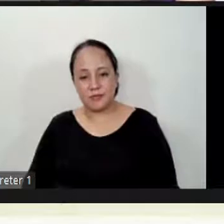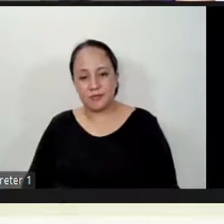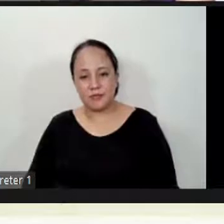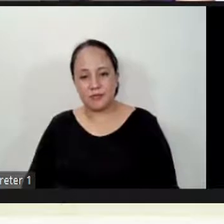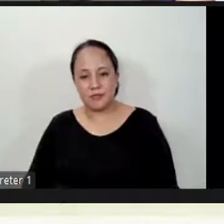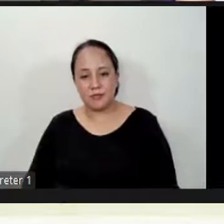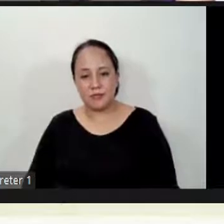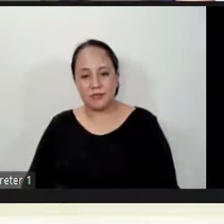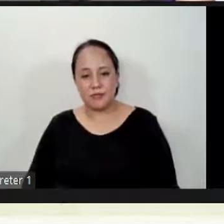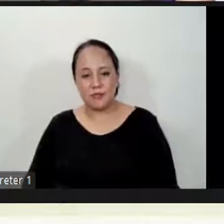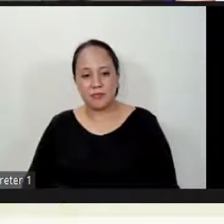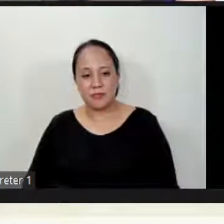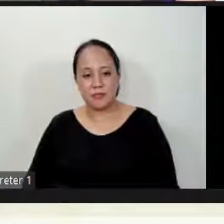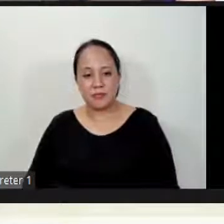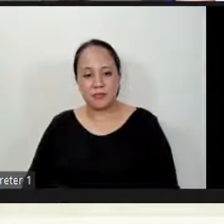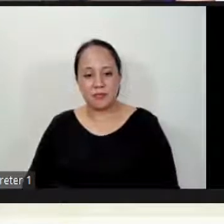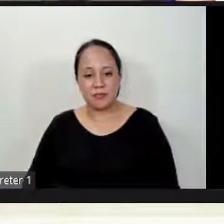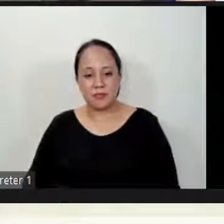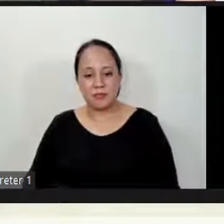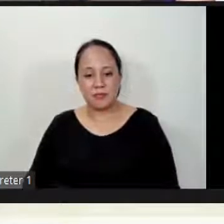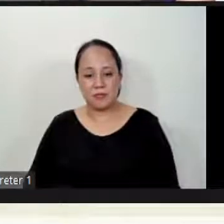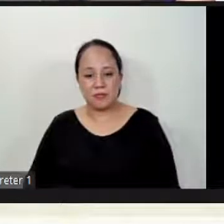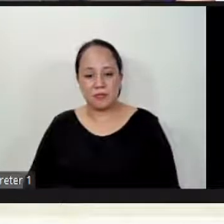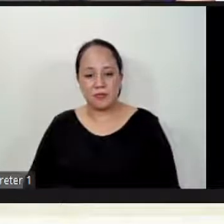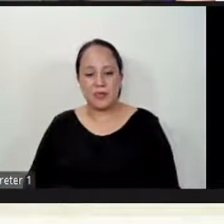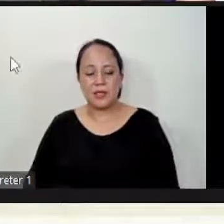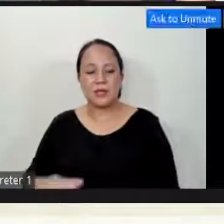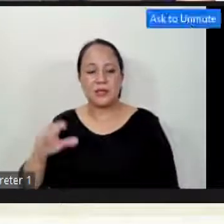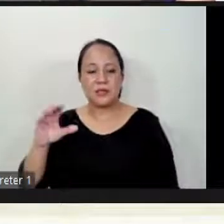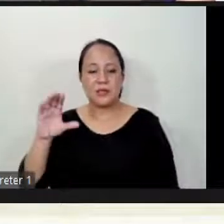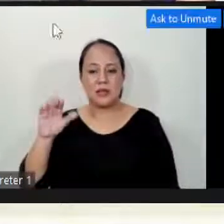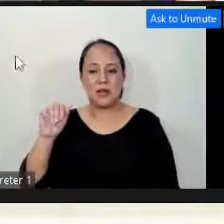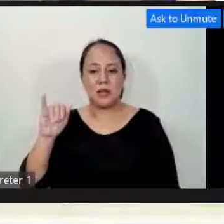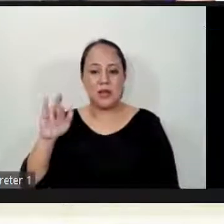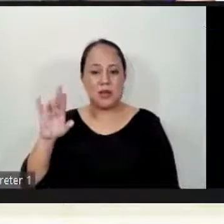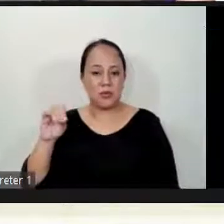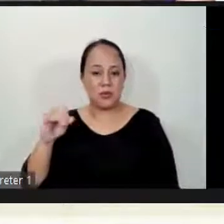if Dr. Cairo is in the audience, he could probably